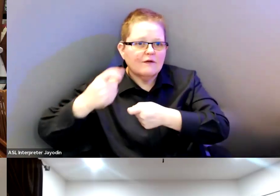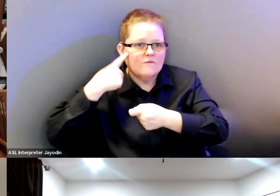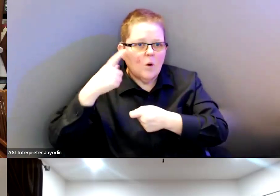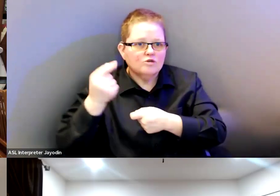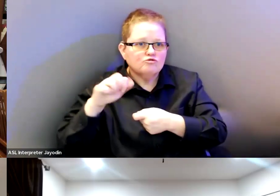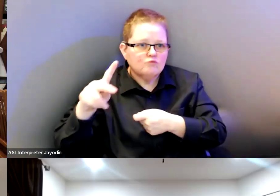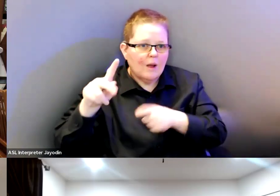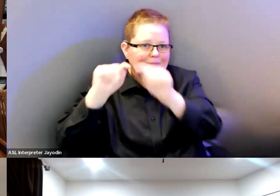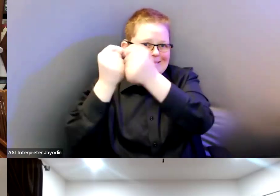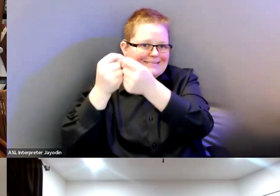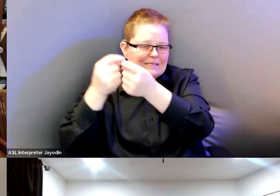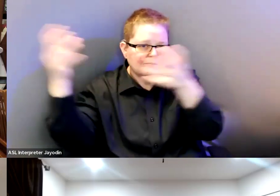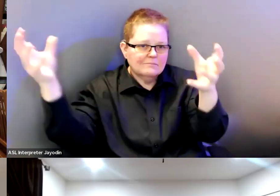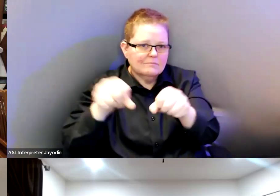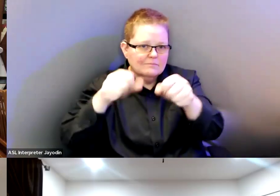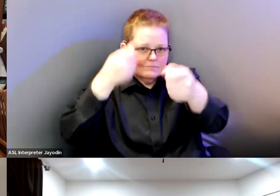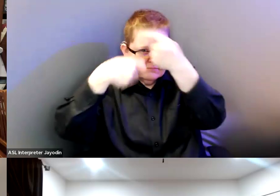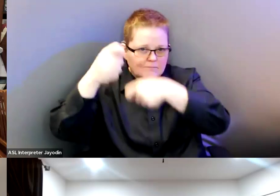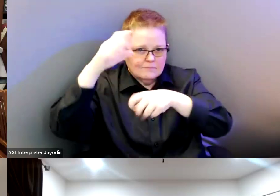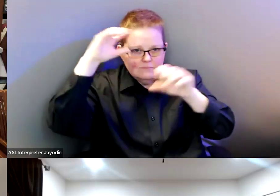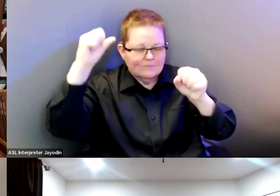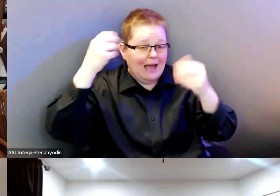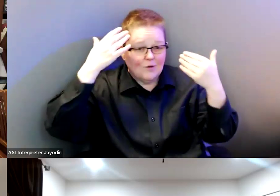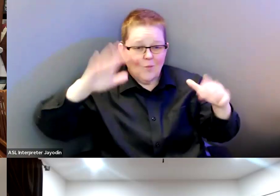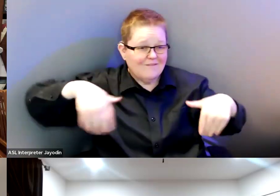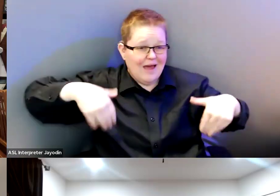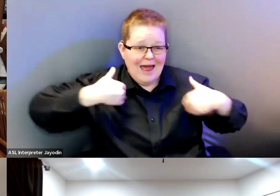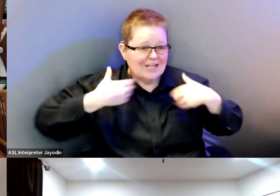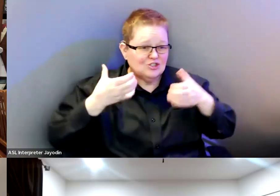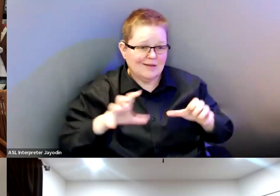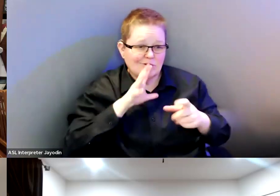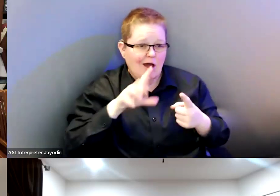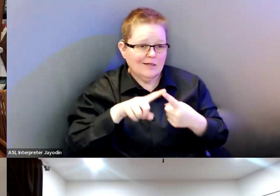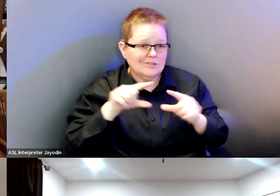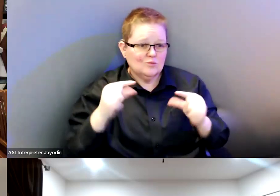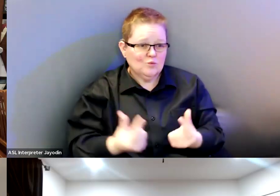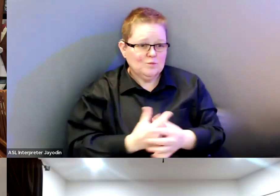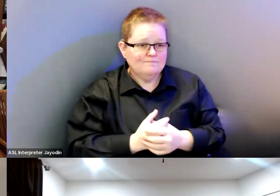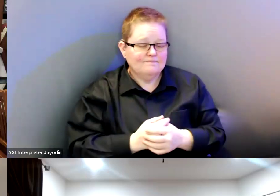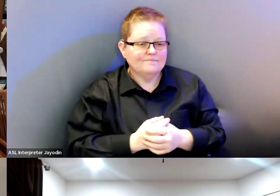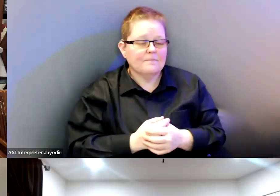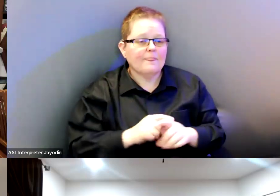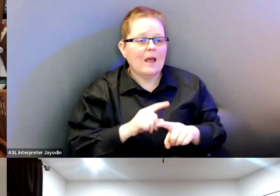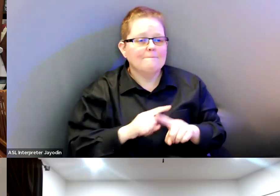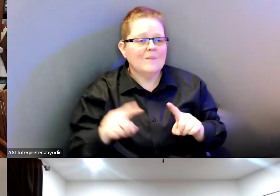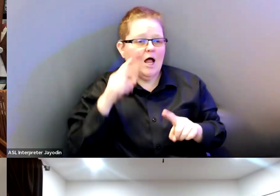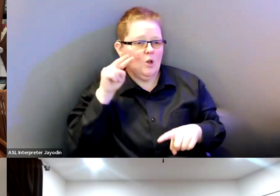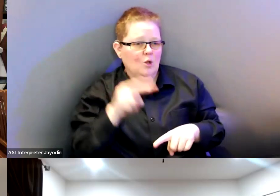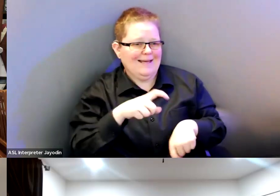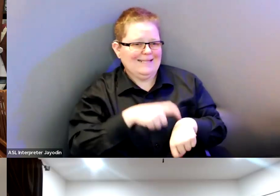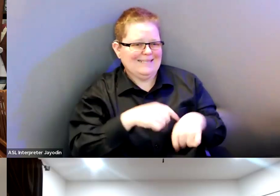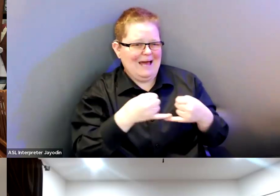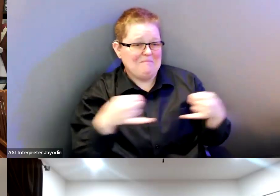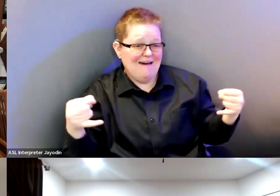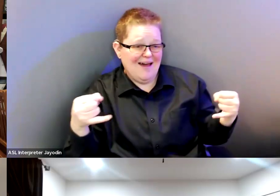don't, you know, we haven't had a chance to talk about that as a group. But looking at the timeline, I think that